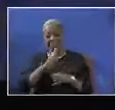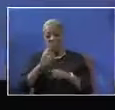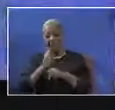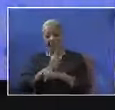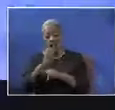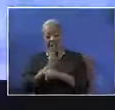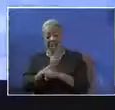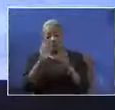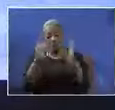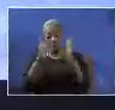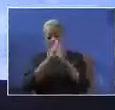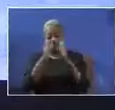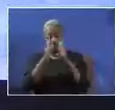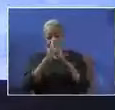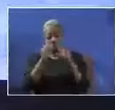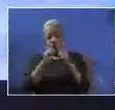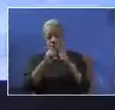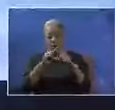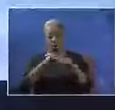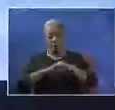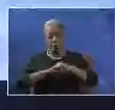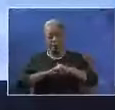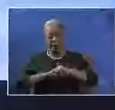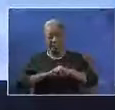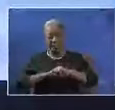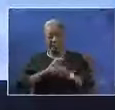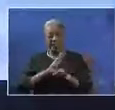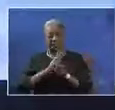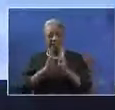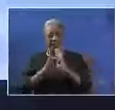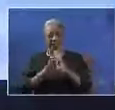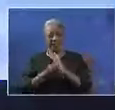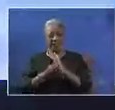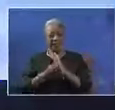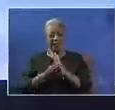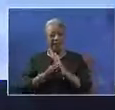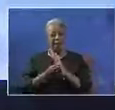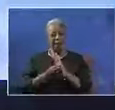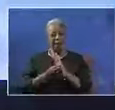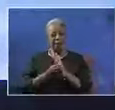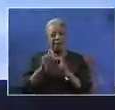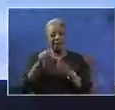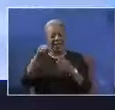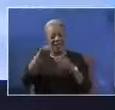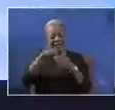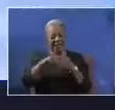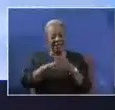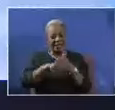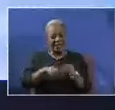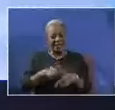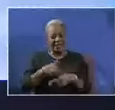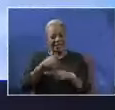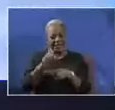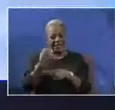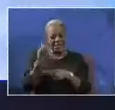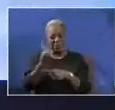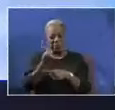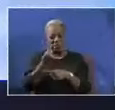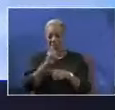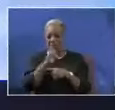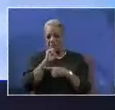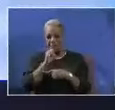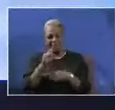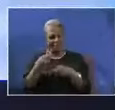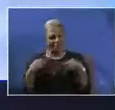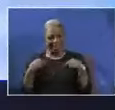to protect you from getting deeper into something that is unhealthy for you.